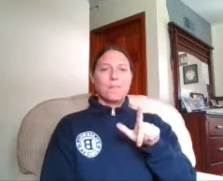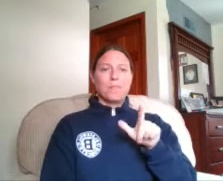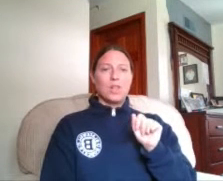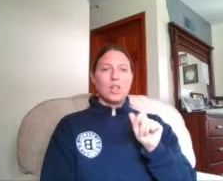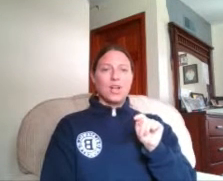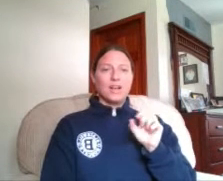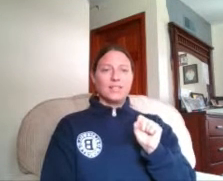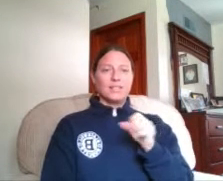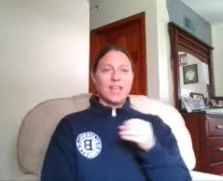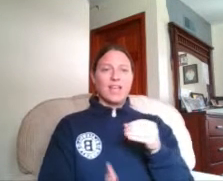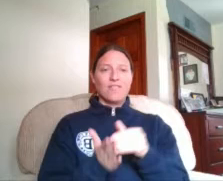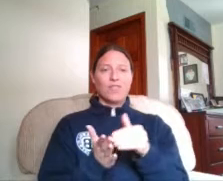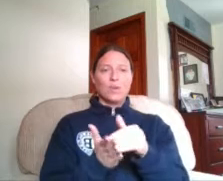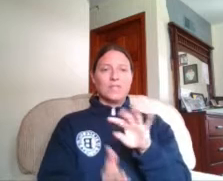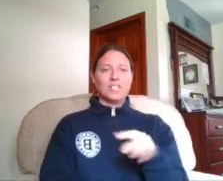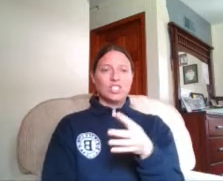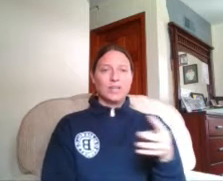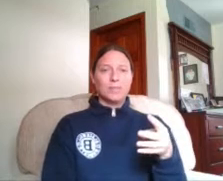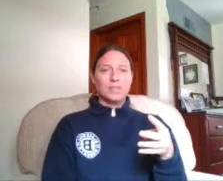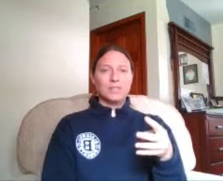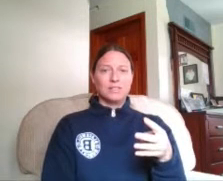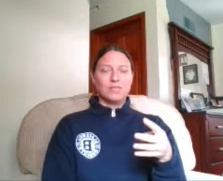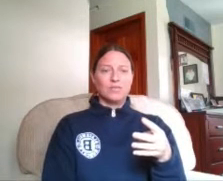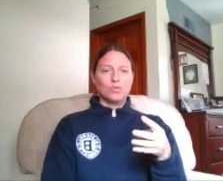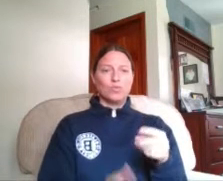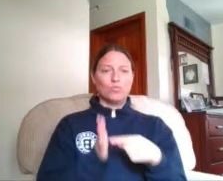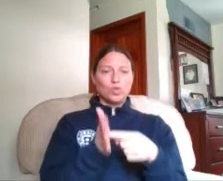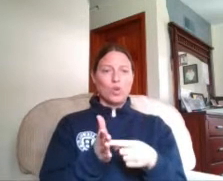data. And here's an example on the chart.